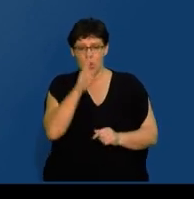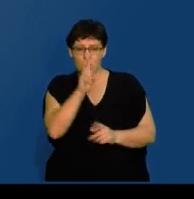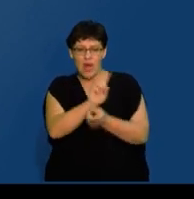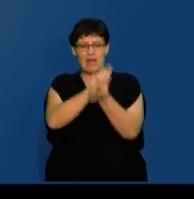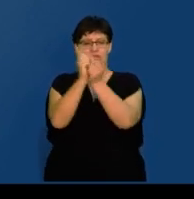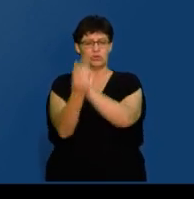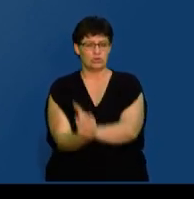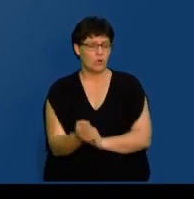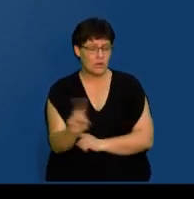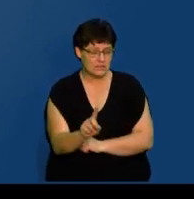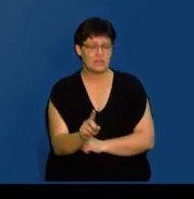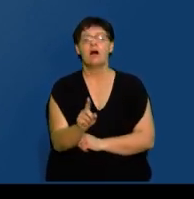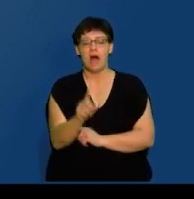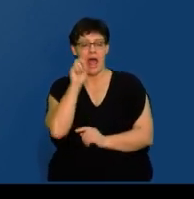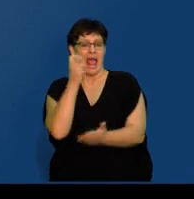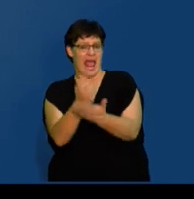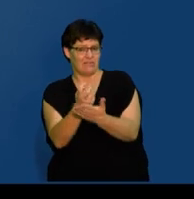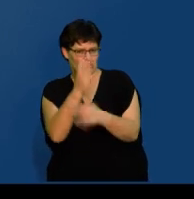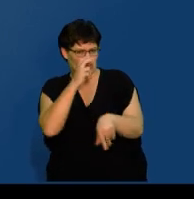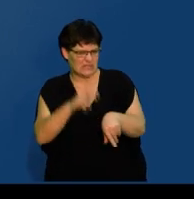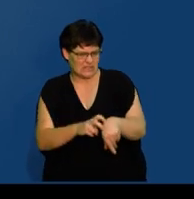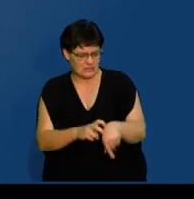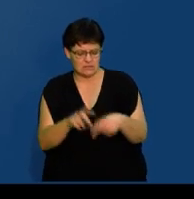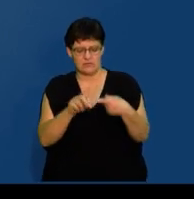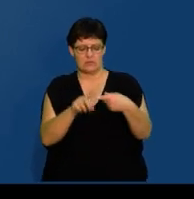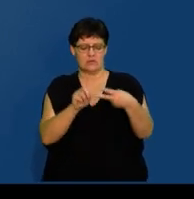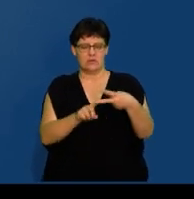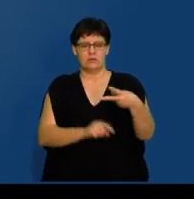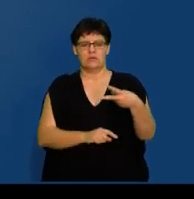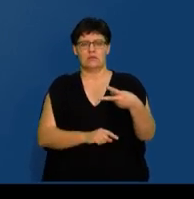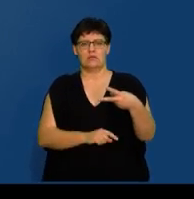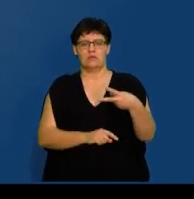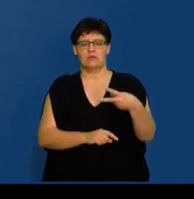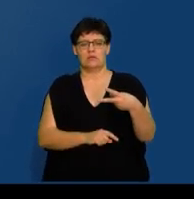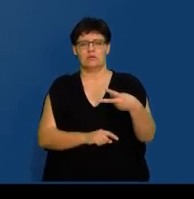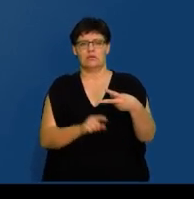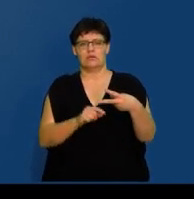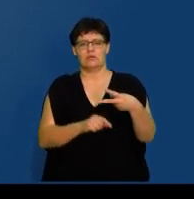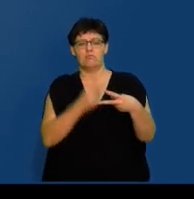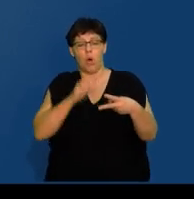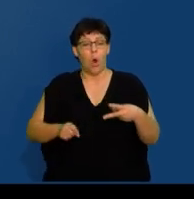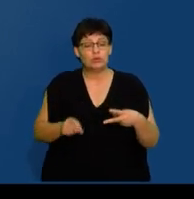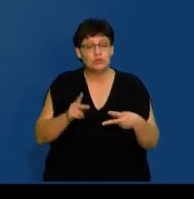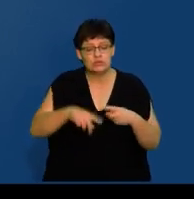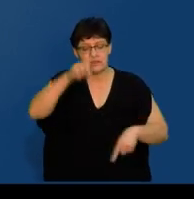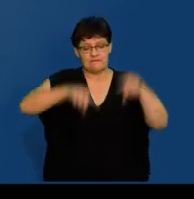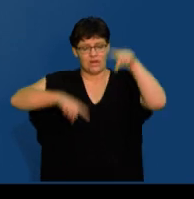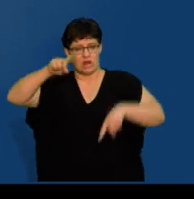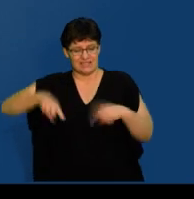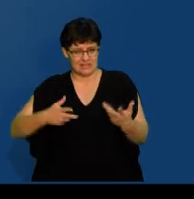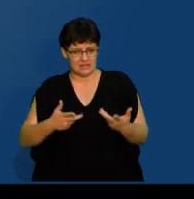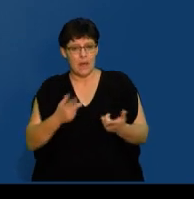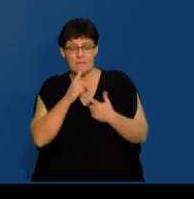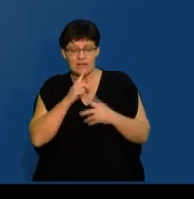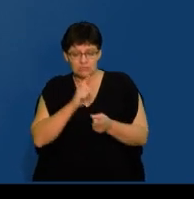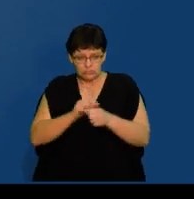evolution as, firstly, the evidence that is needed. We need to look at what creates an opportunity for variation which drives